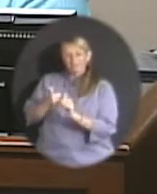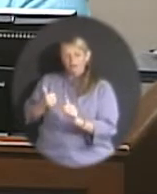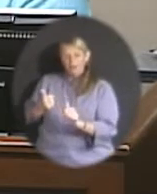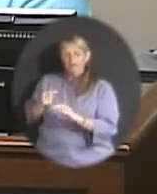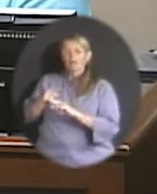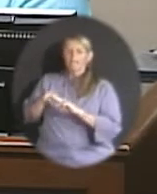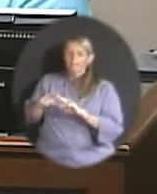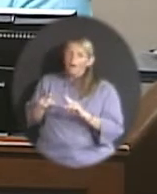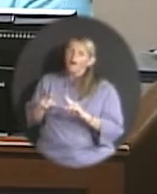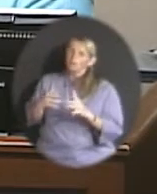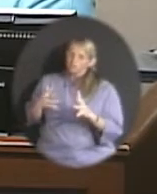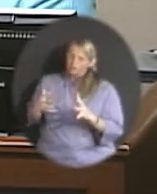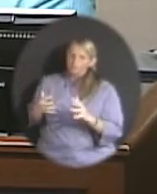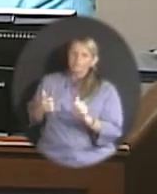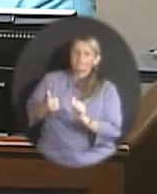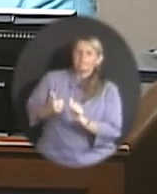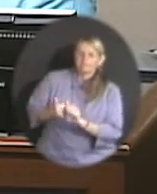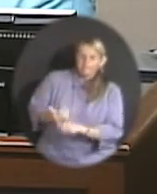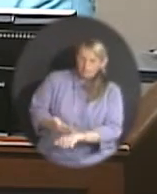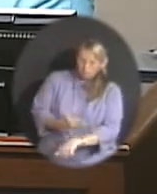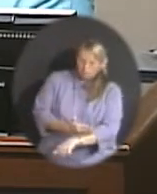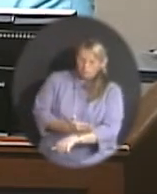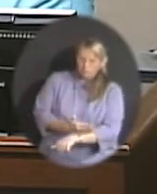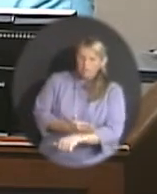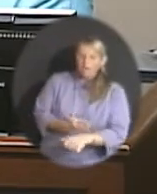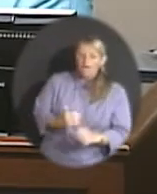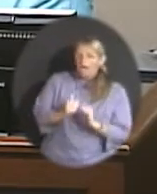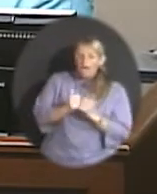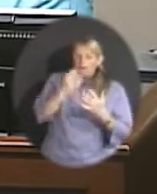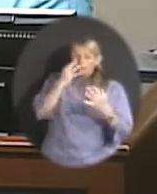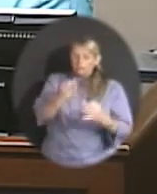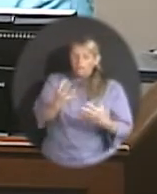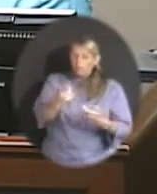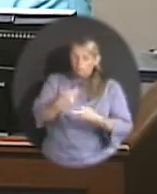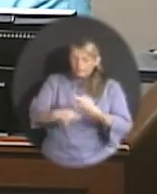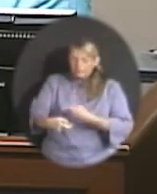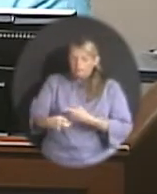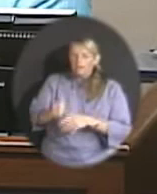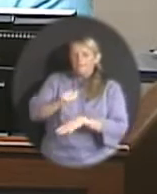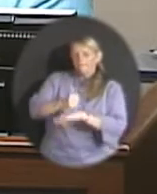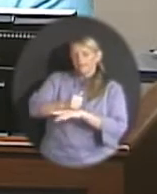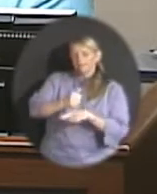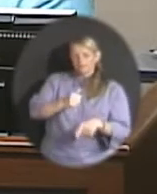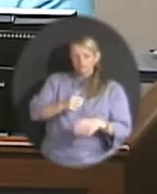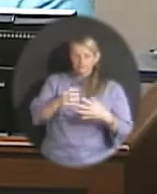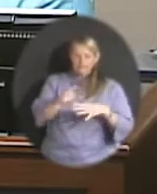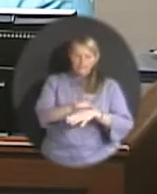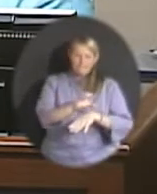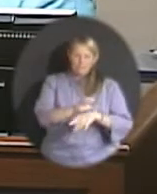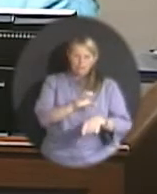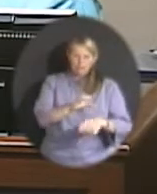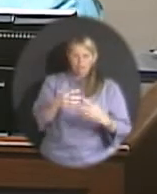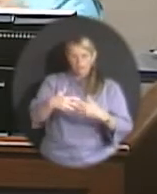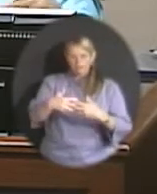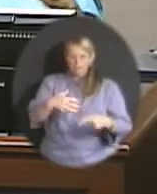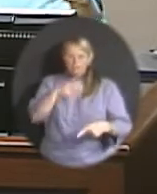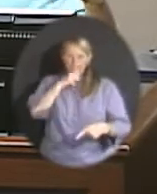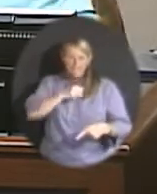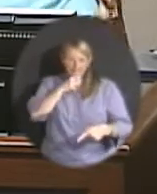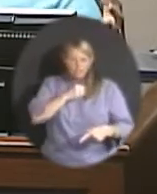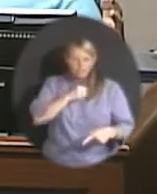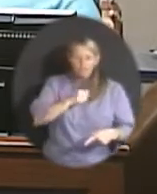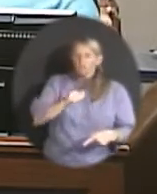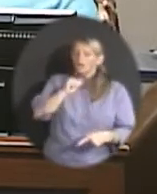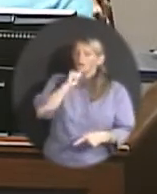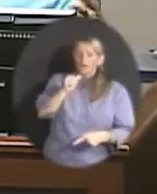progress. And we decide what's going to get replaced based on the age of the machine. It's not, we're going to go do